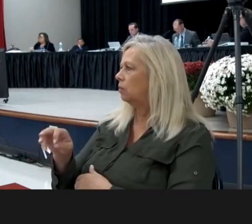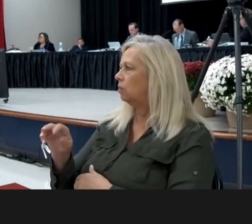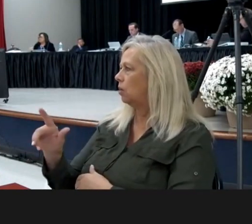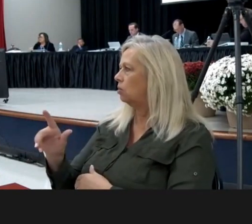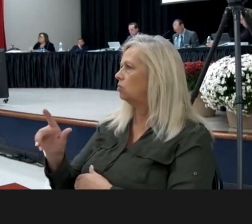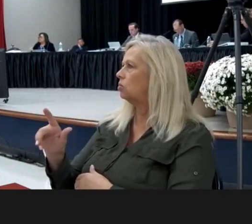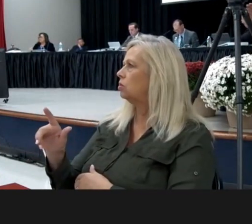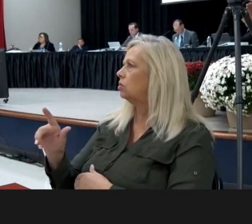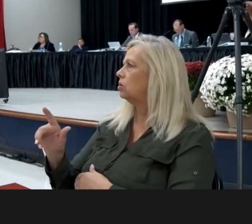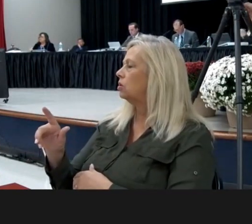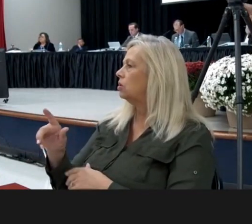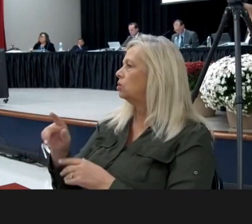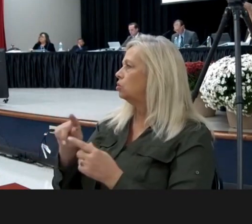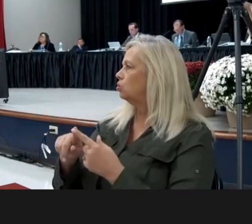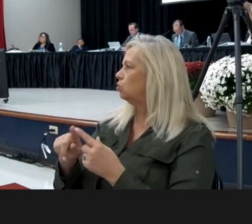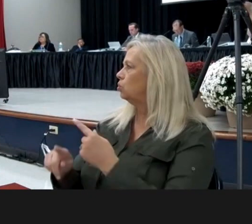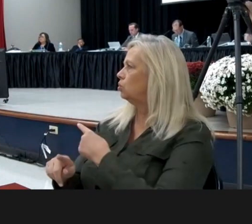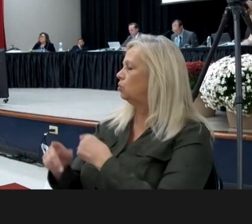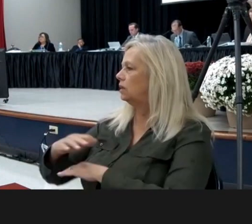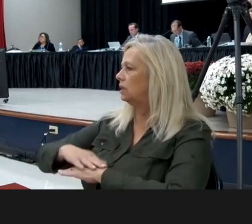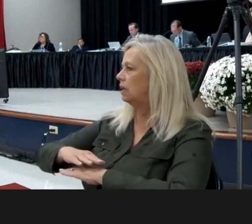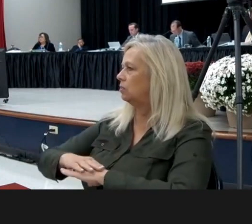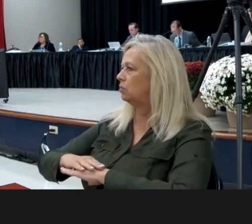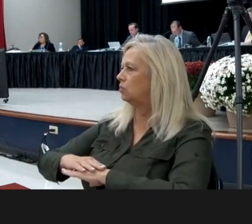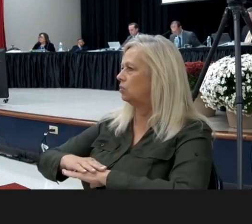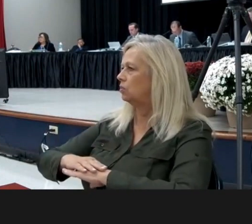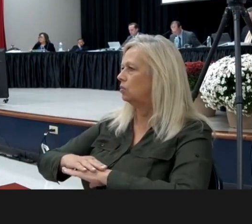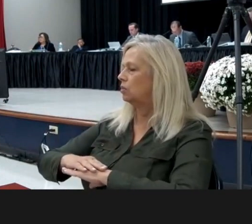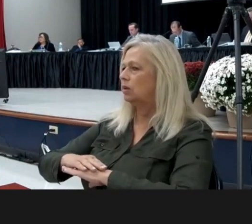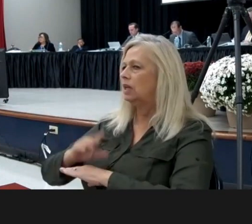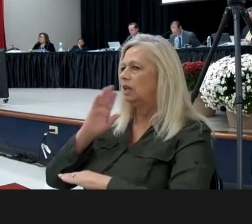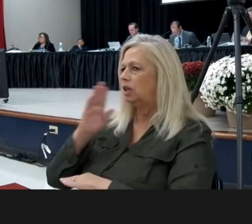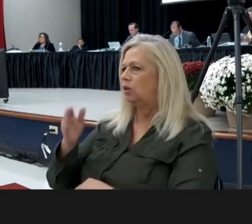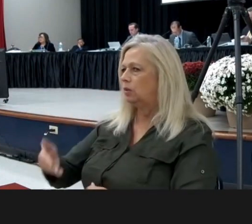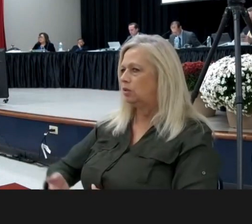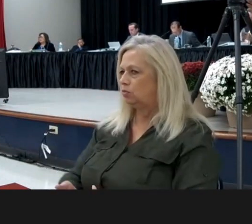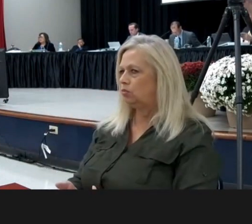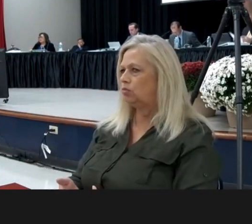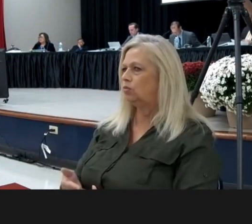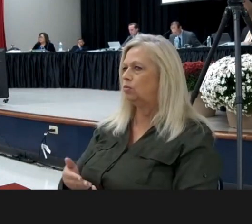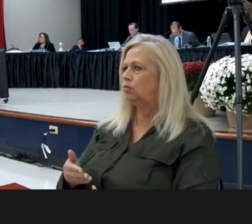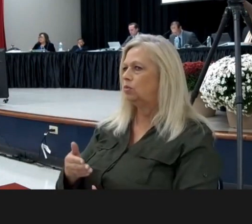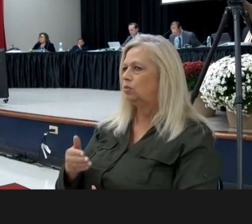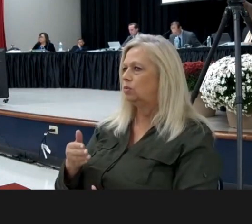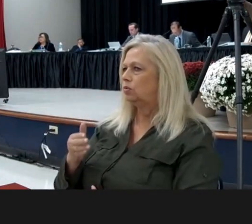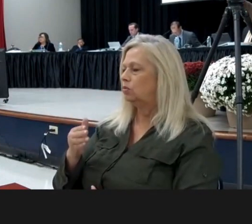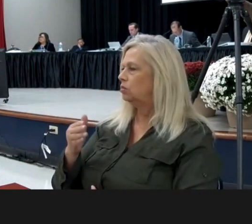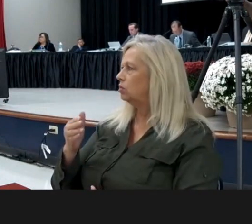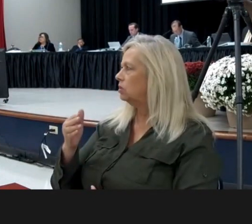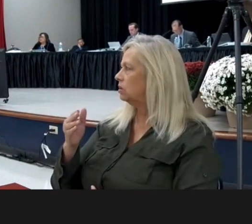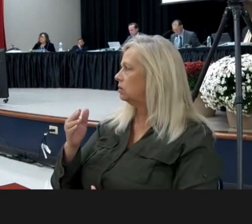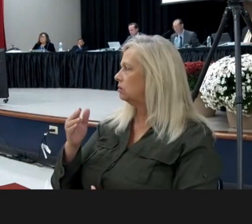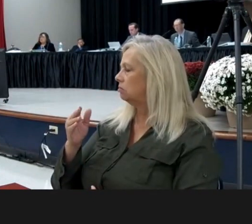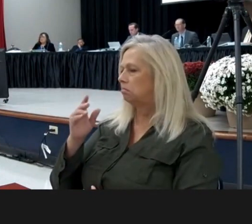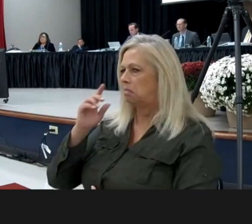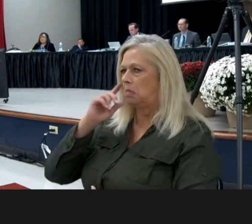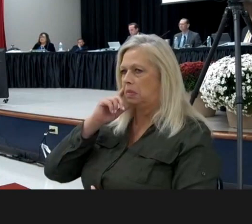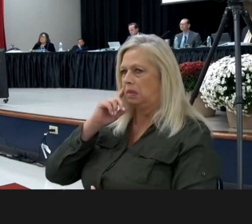the table for, he'll do the intro on this one. And I think we're going to hear from several